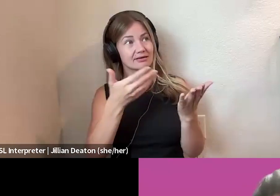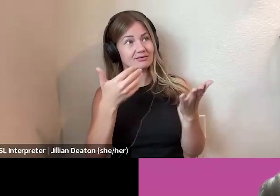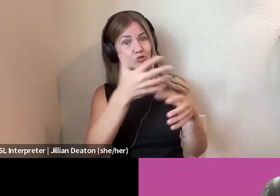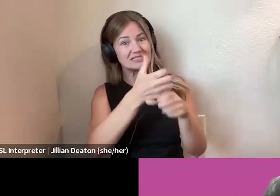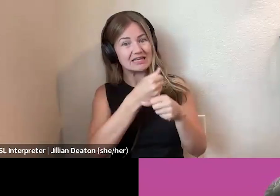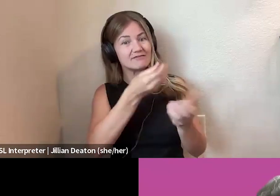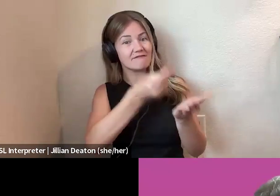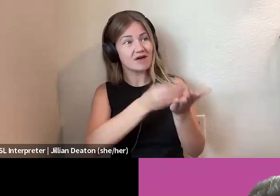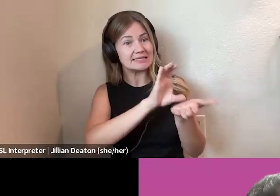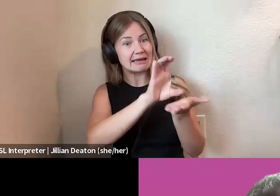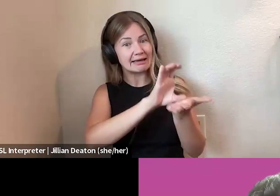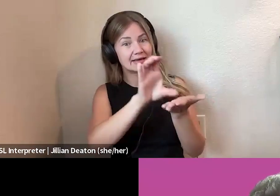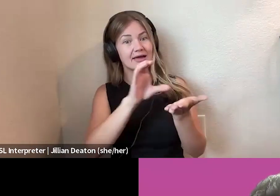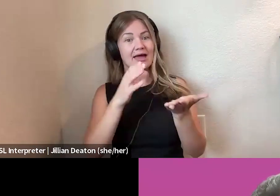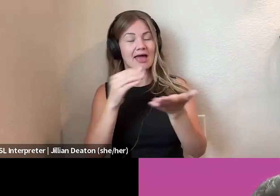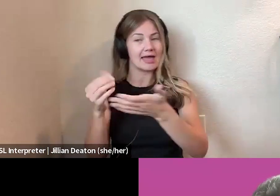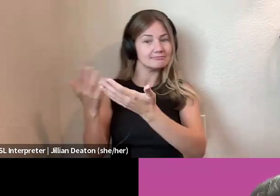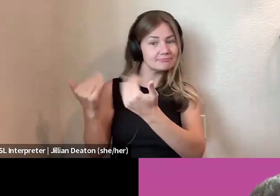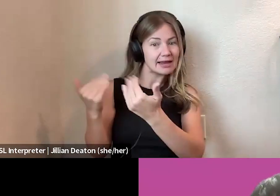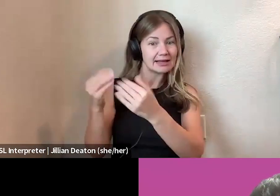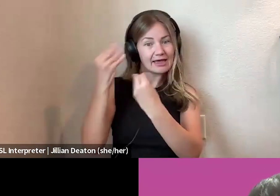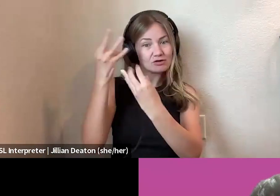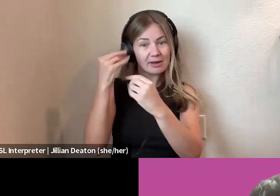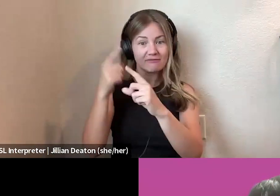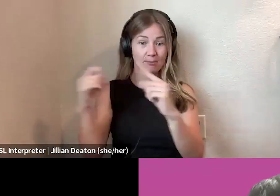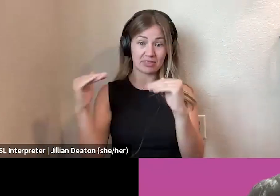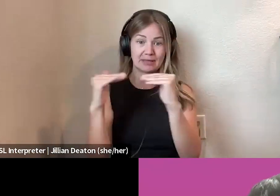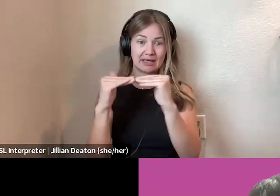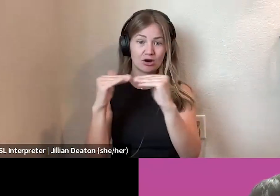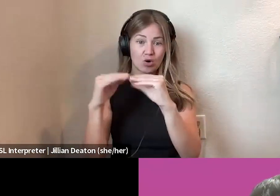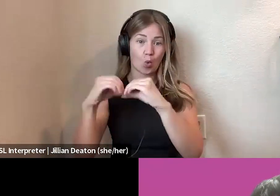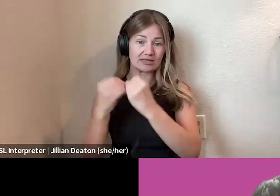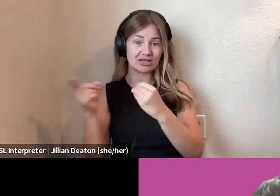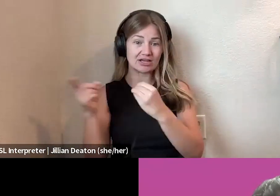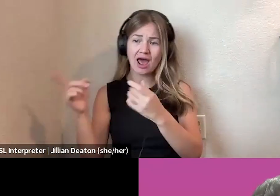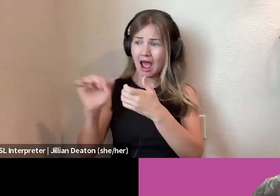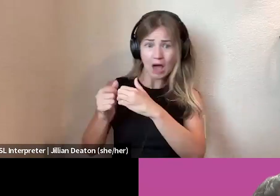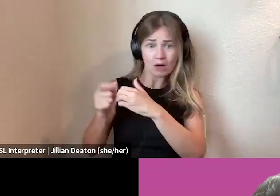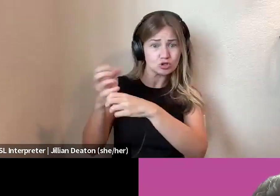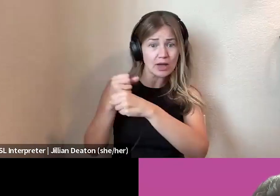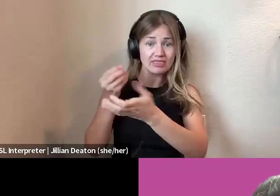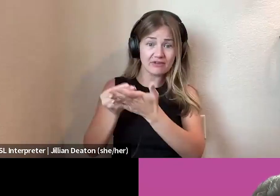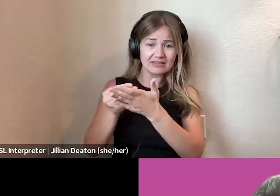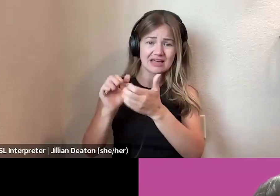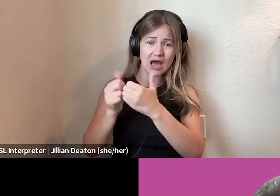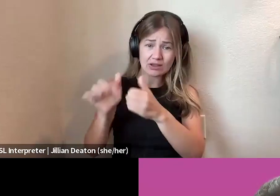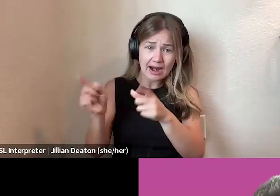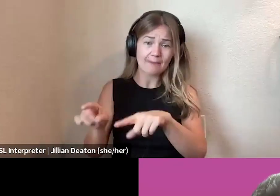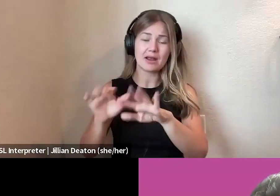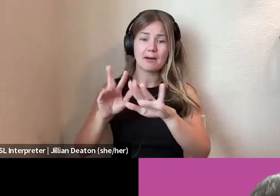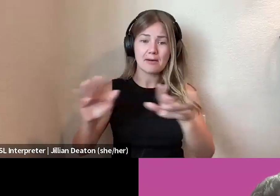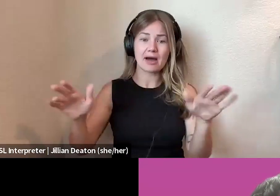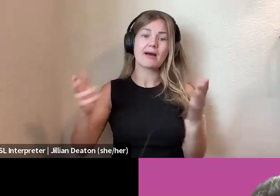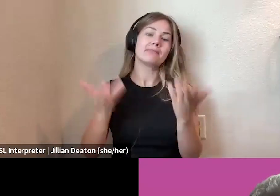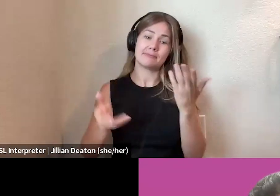intel from your peer organizations and sort of say, how did you get these funds? How did this come about for you? And then that might open